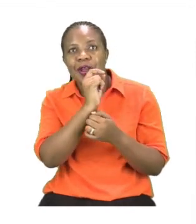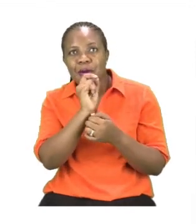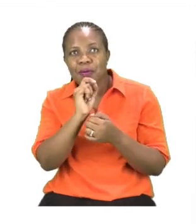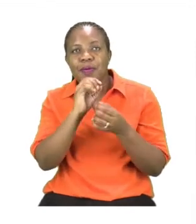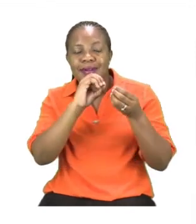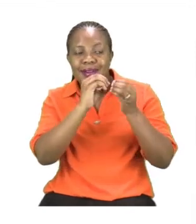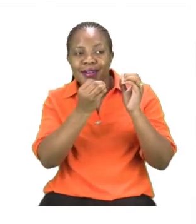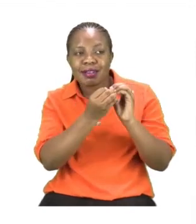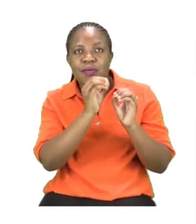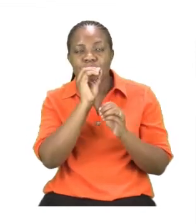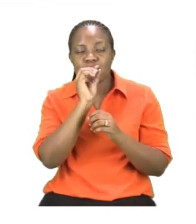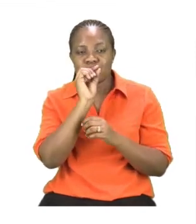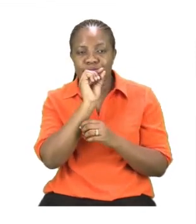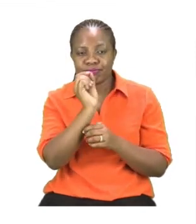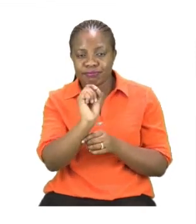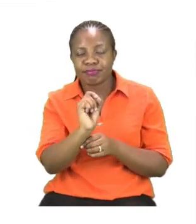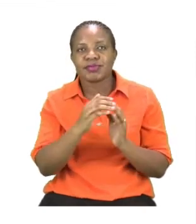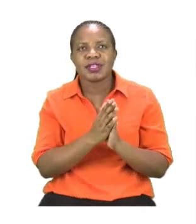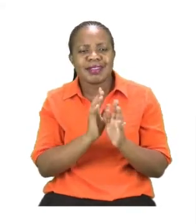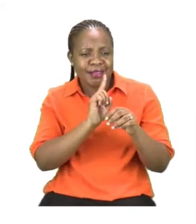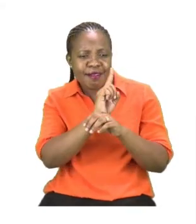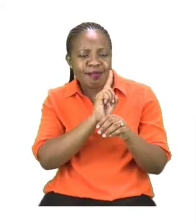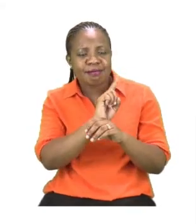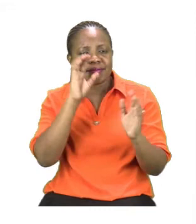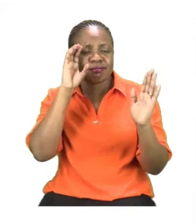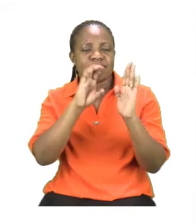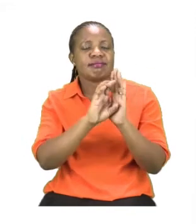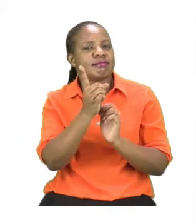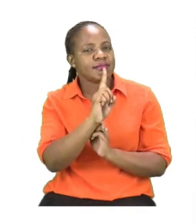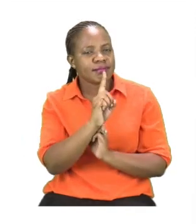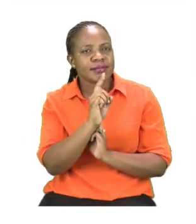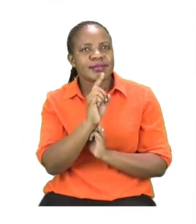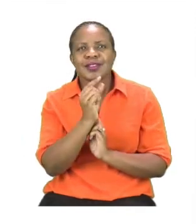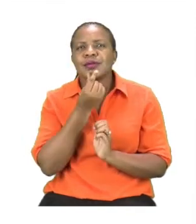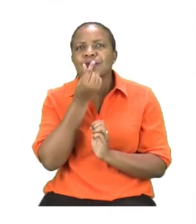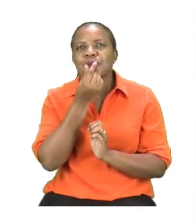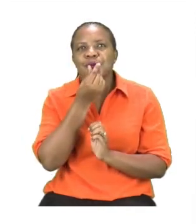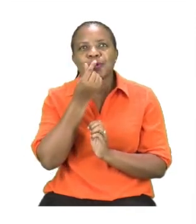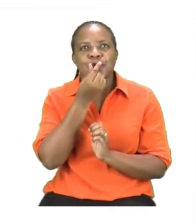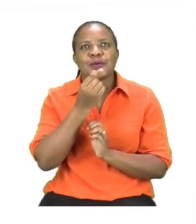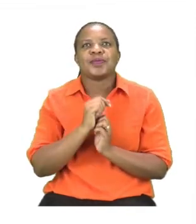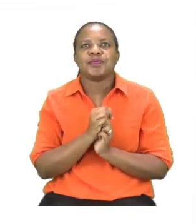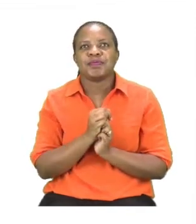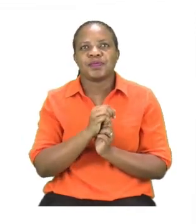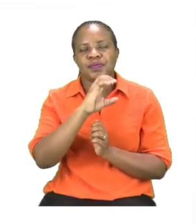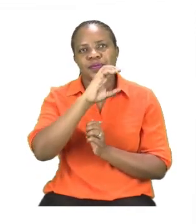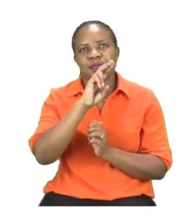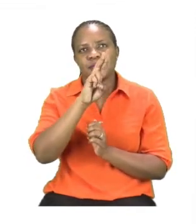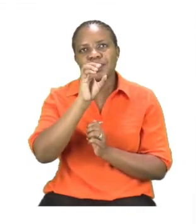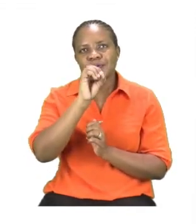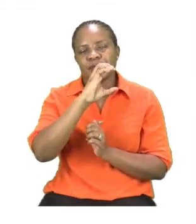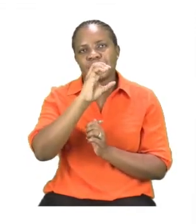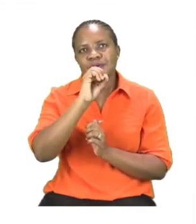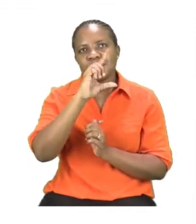chocolate. Delicious. And then the next one we can see under the chocolate is